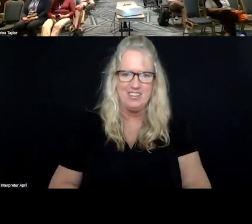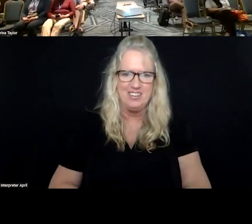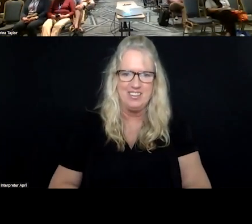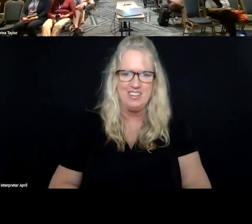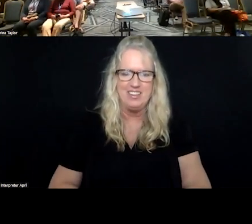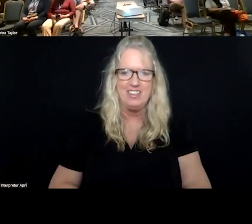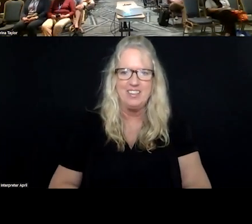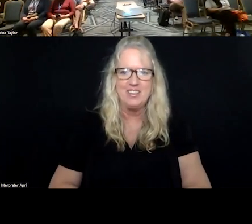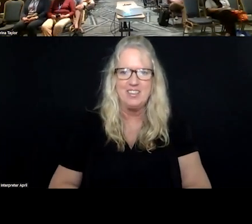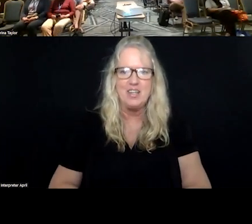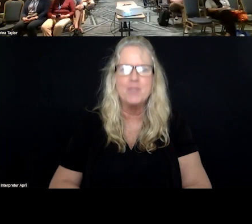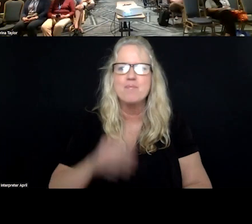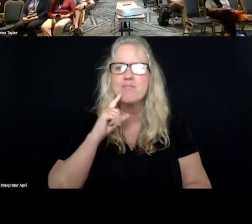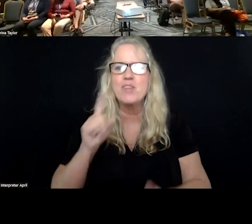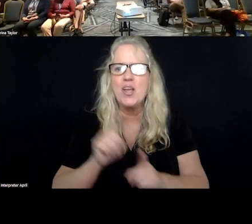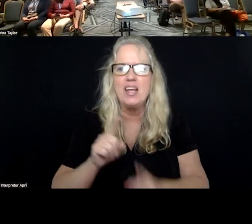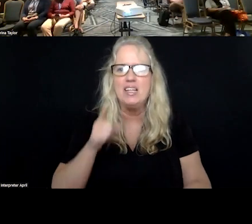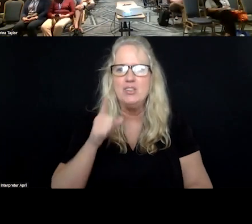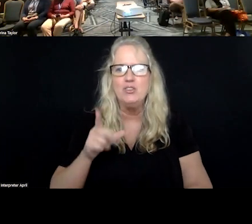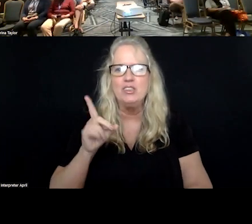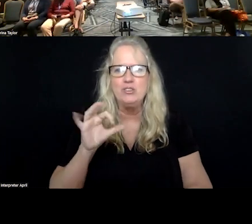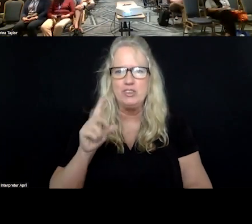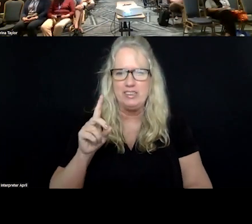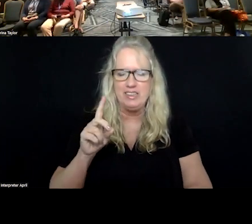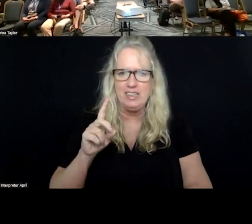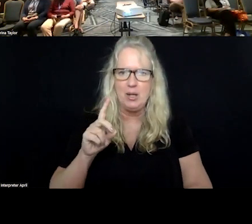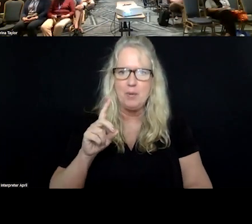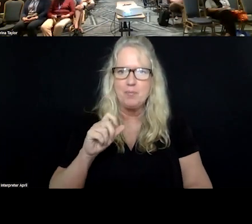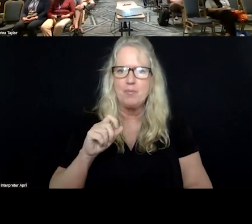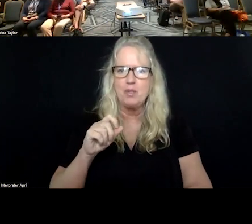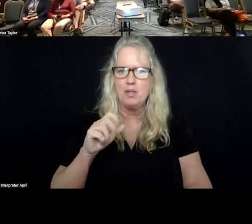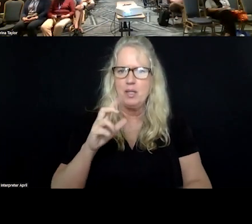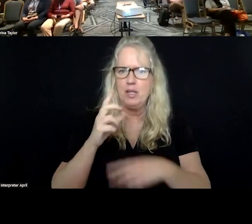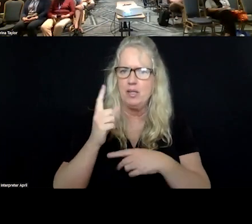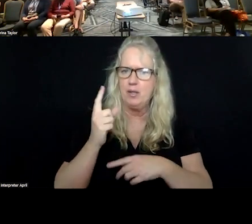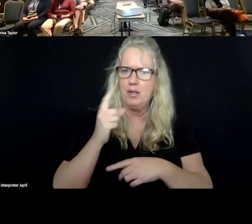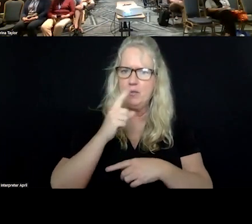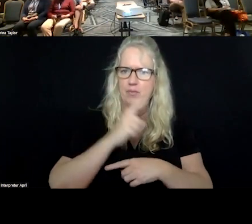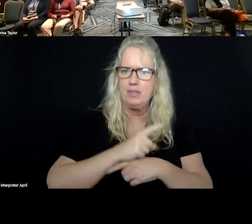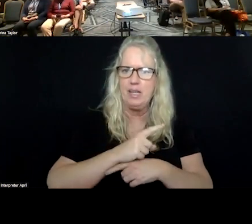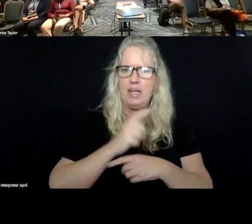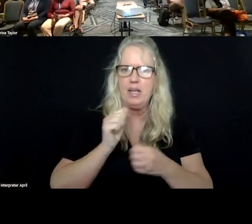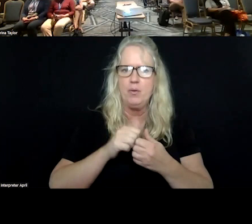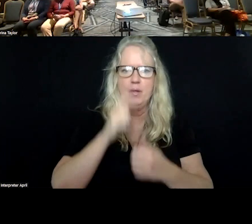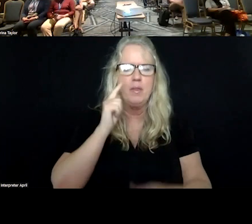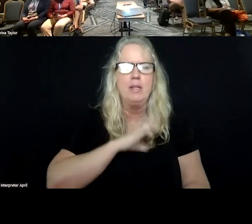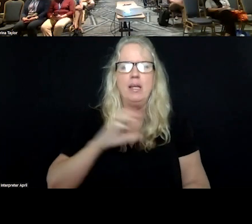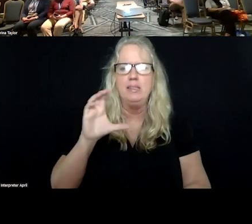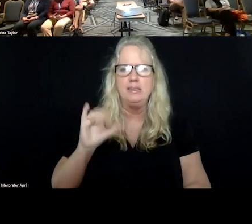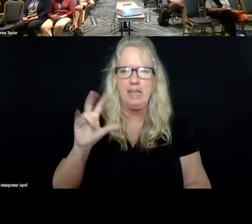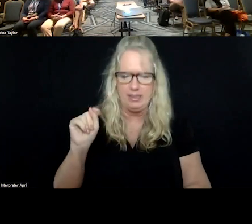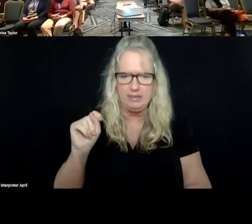also a piece that she did on a day with police CIT, which was done